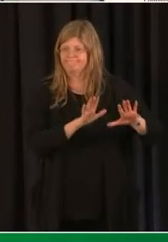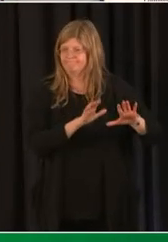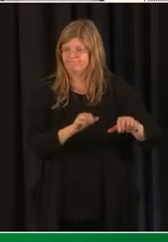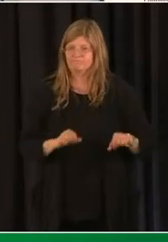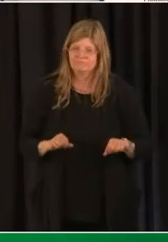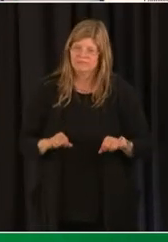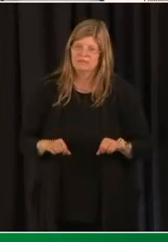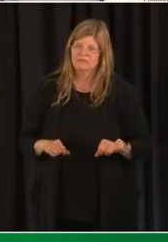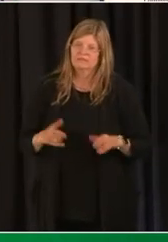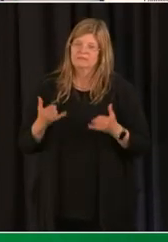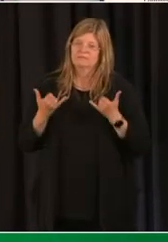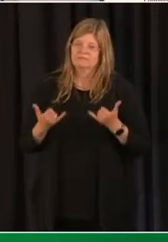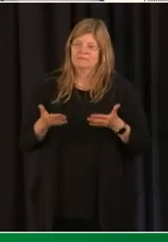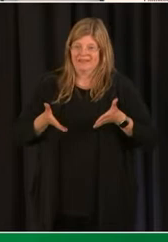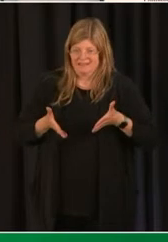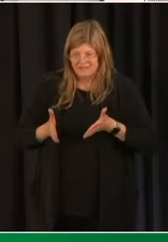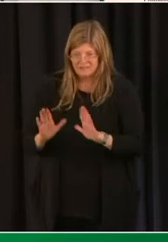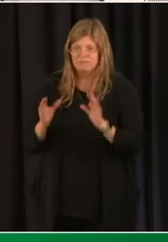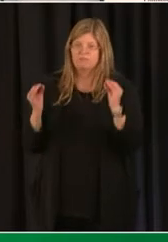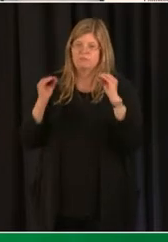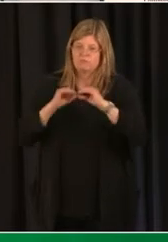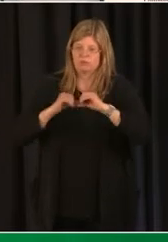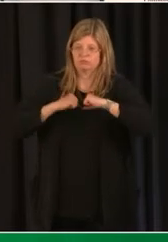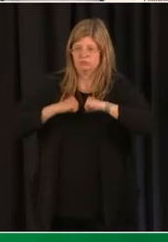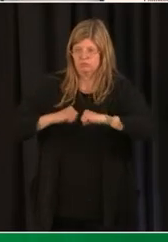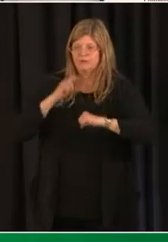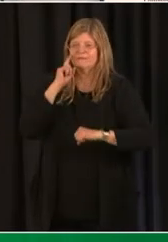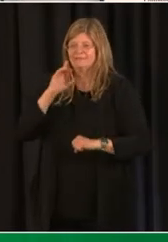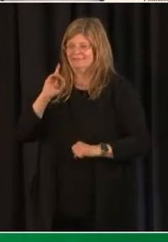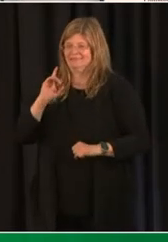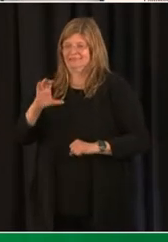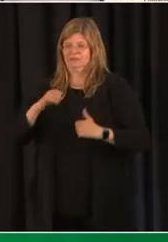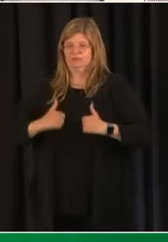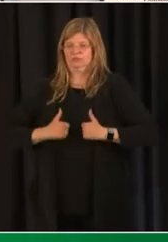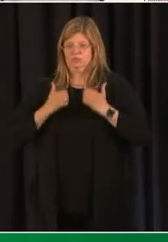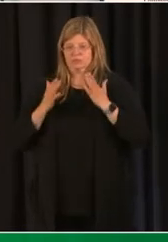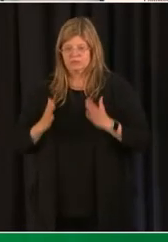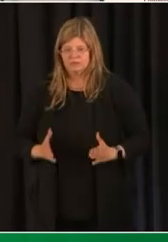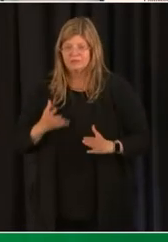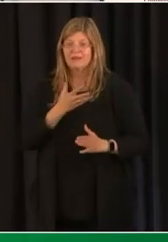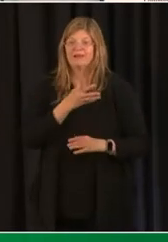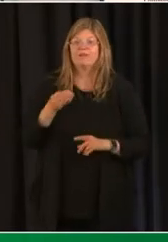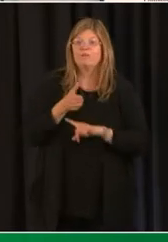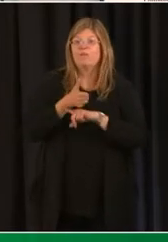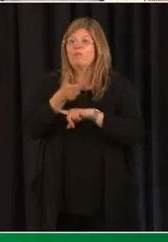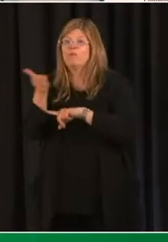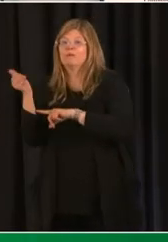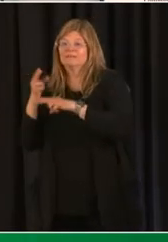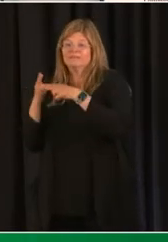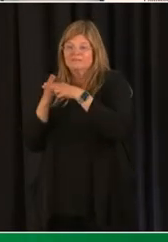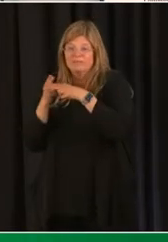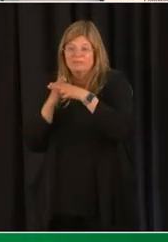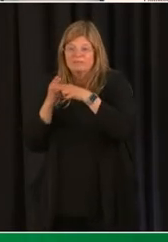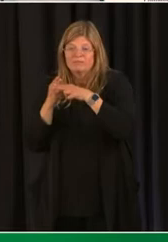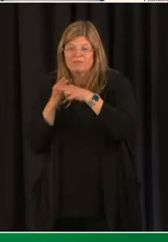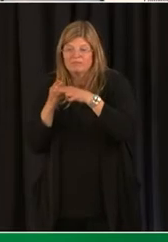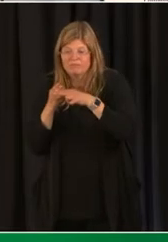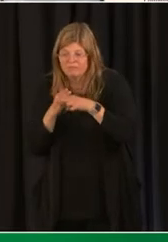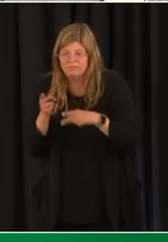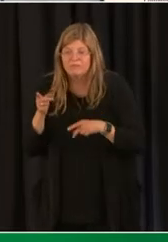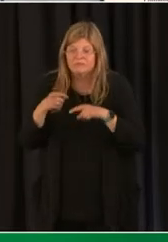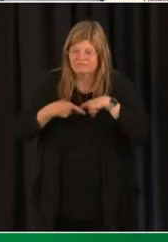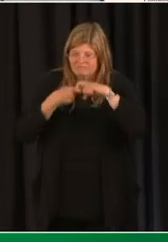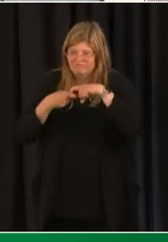stabilization measures. We also implemented a temporary moratorium on the use of voluntary agreements and rent